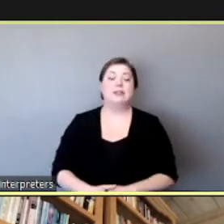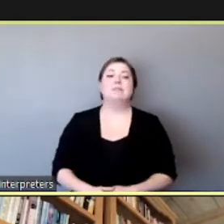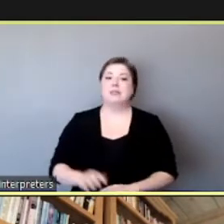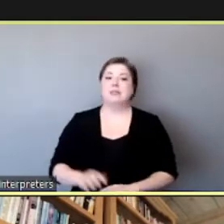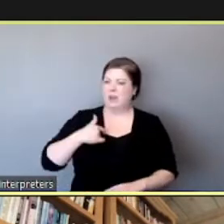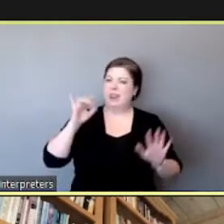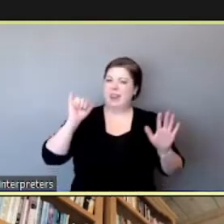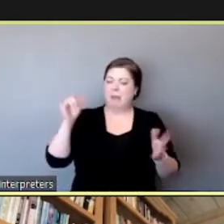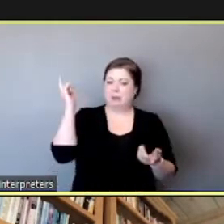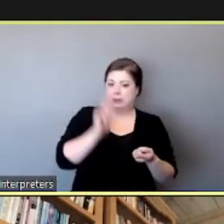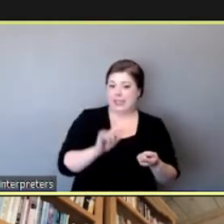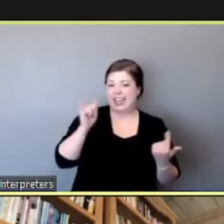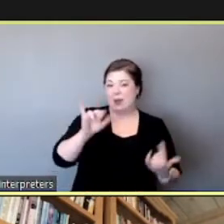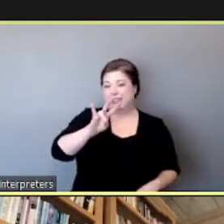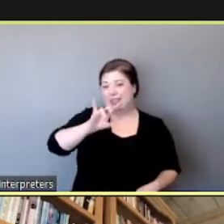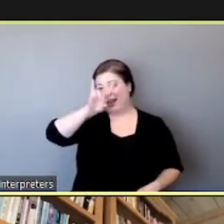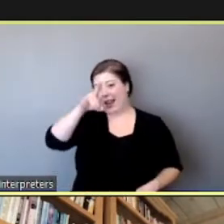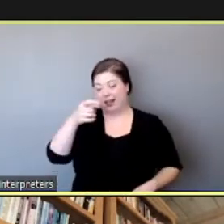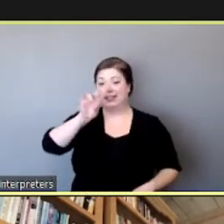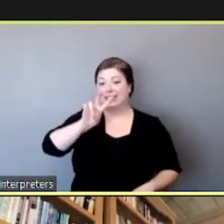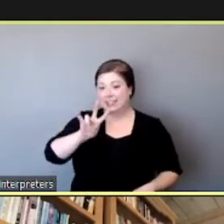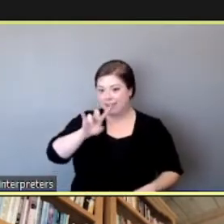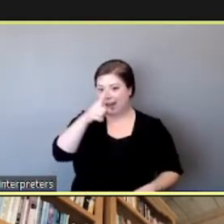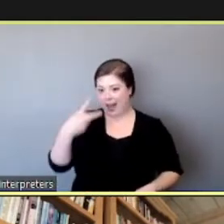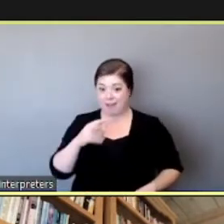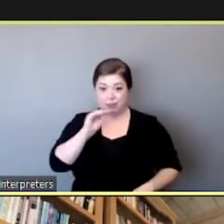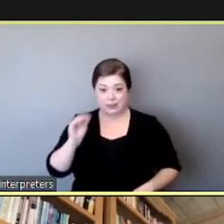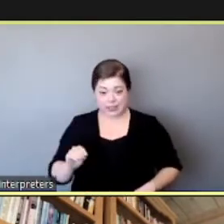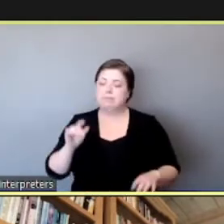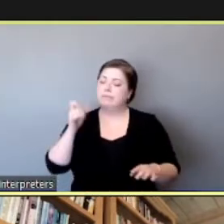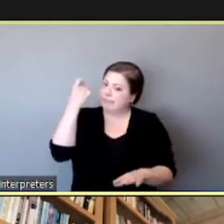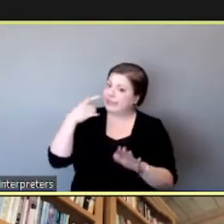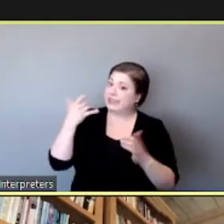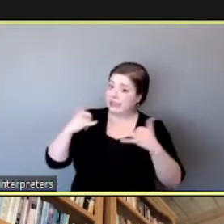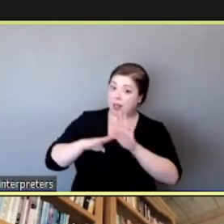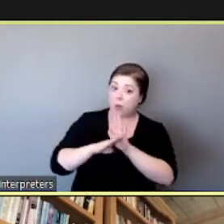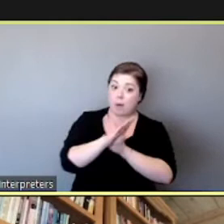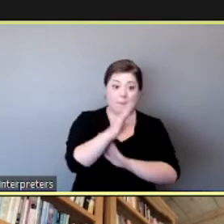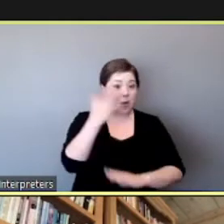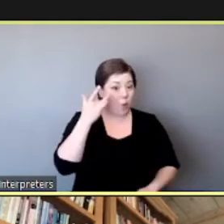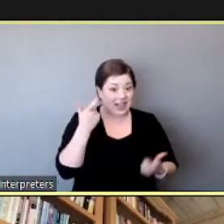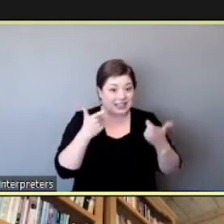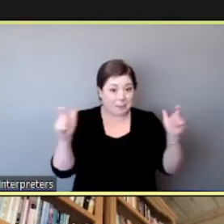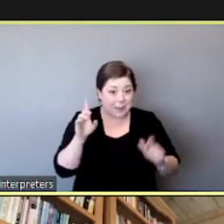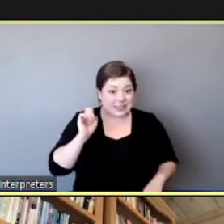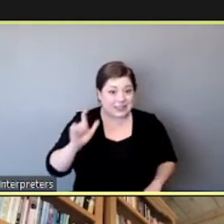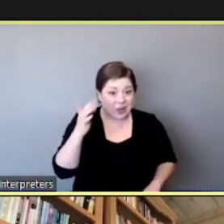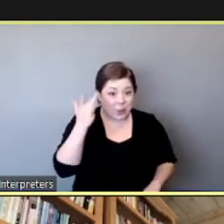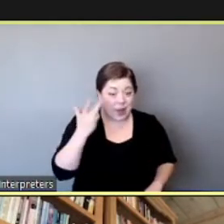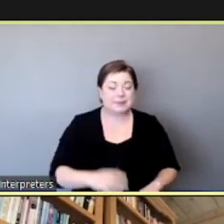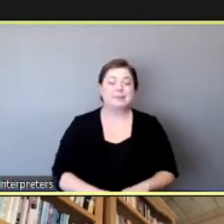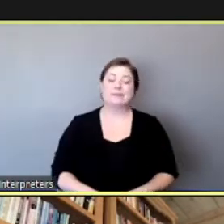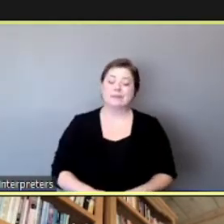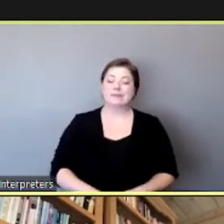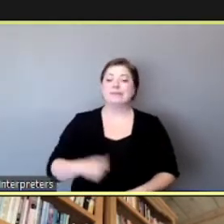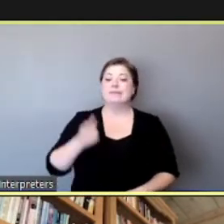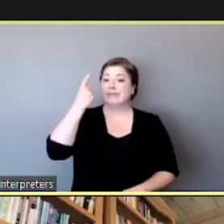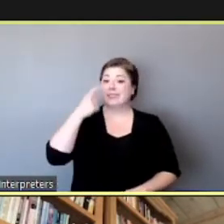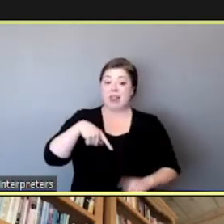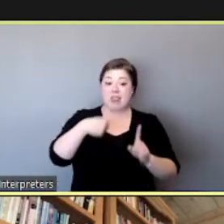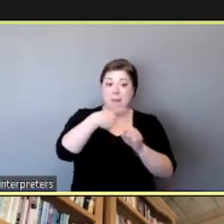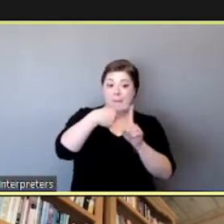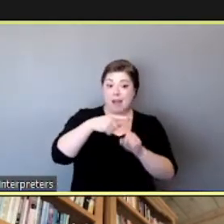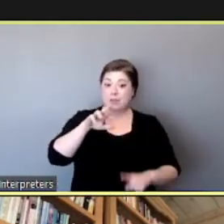to 7.5%, but it is going up. And why is that a big deal? When we see the positivity rate rising,